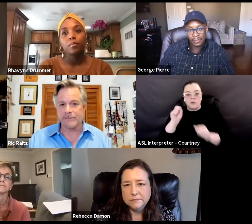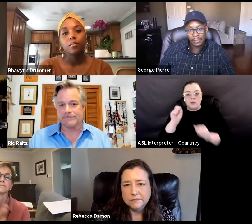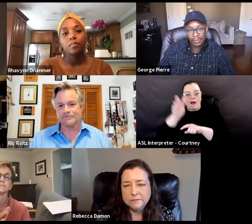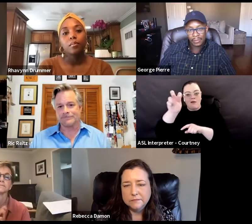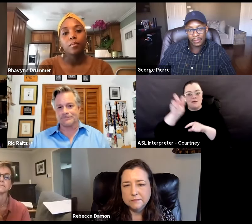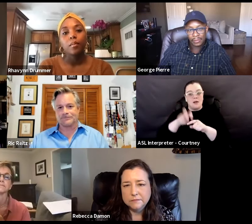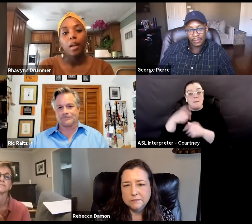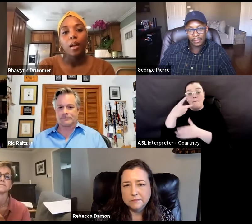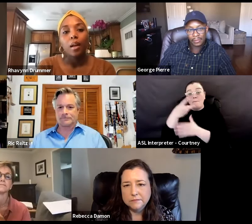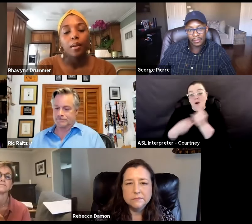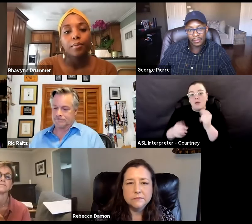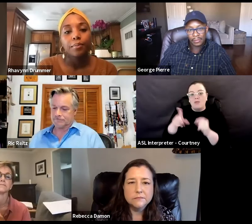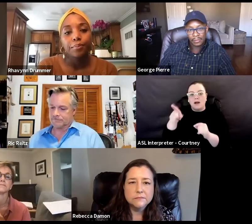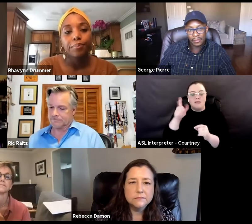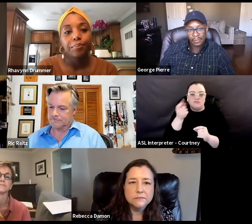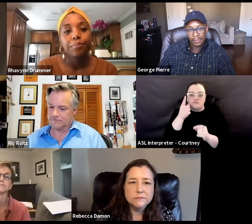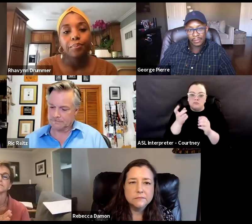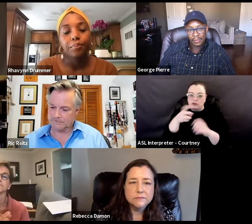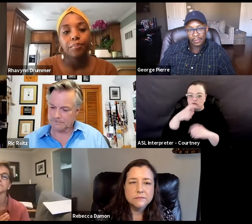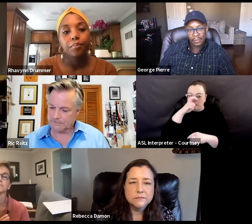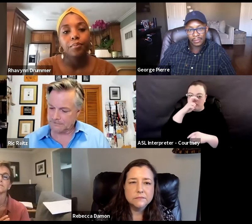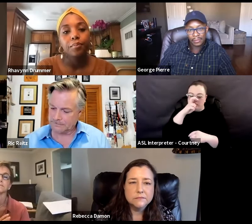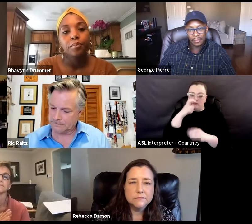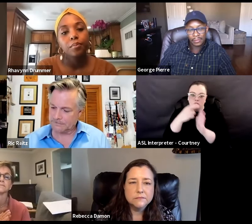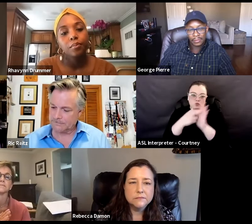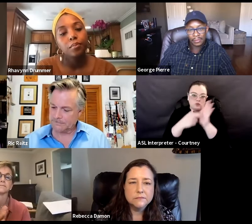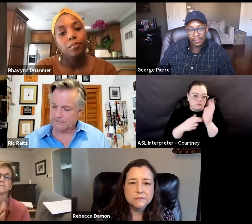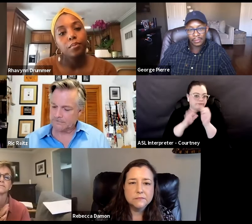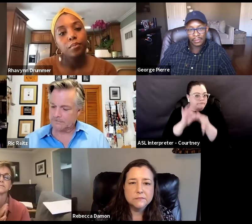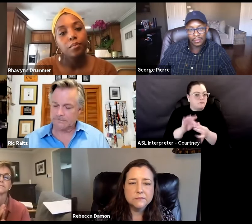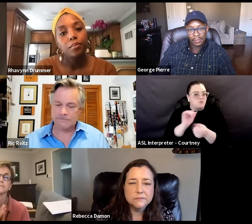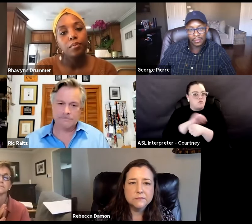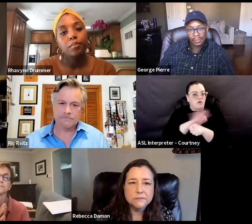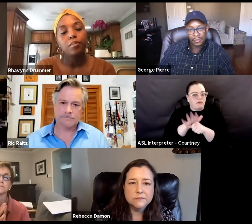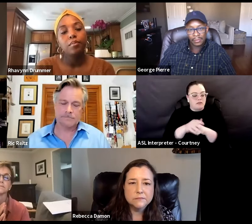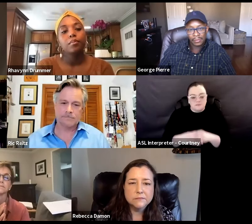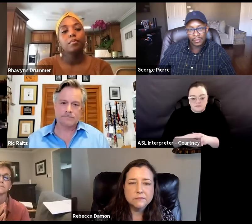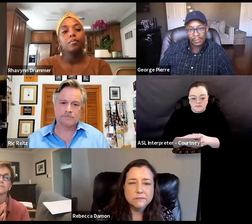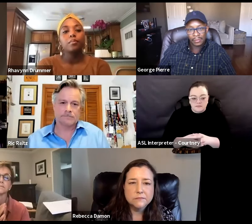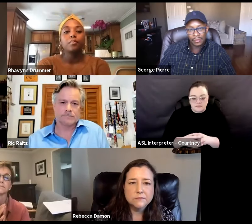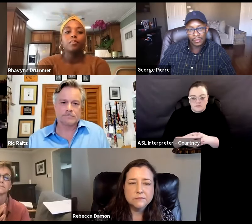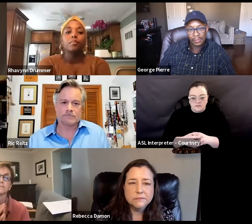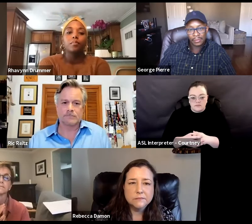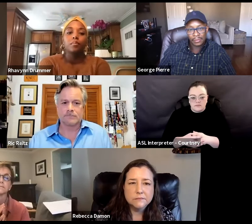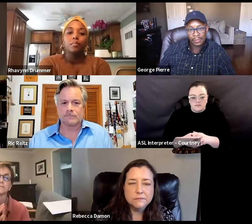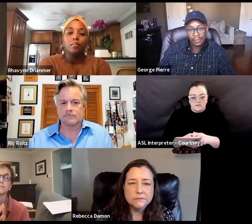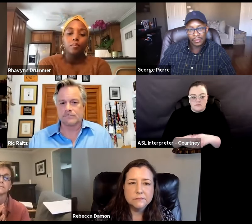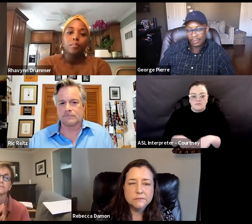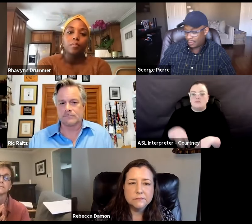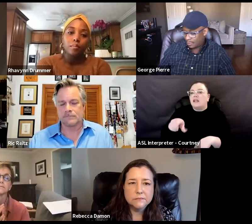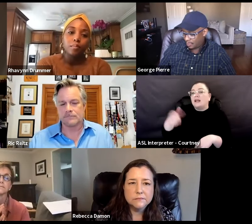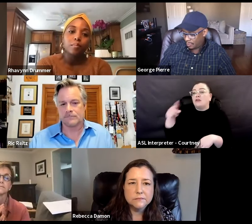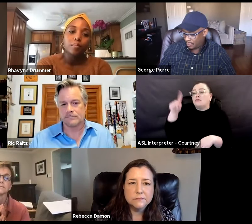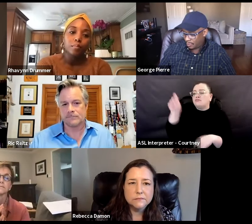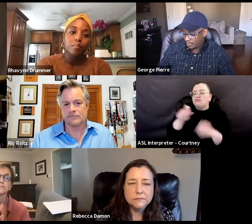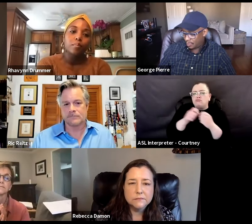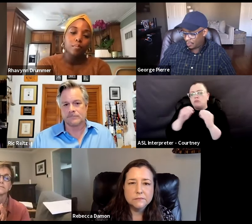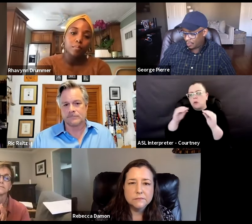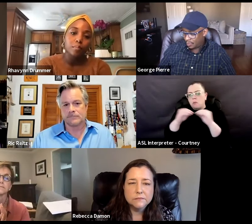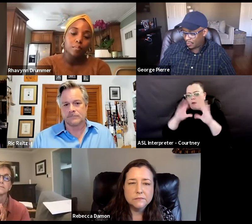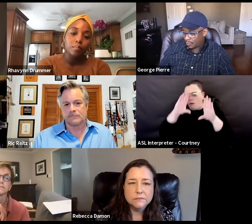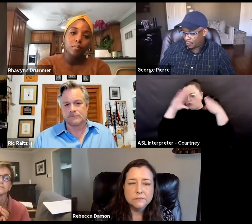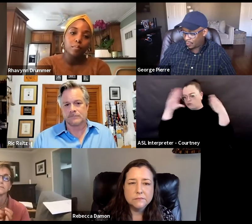opportunity. Well, then here's a question that goes to what Mark just said. With increasing emphasis on casting from a growing pool of experienced local